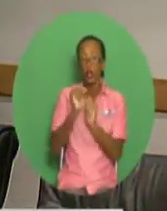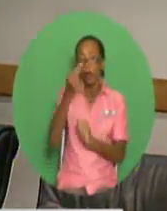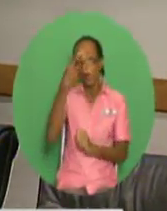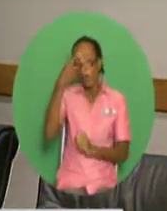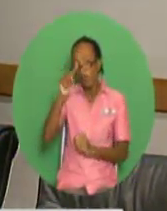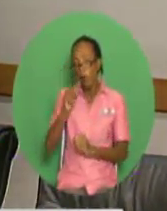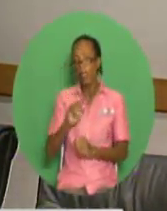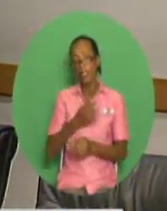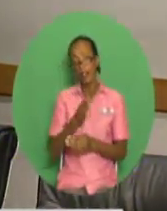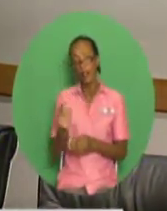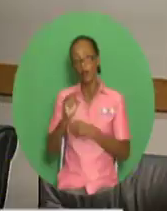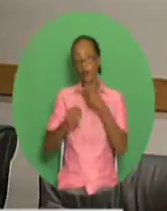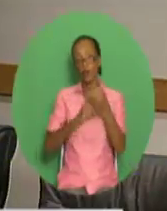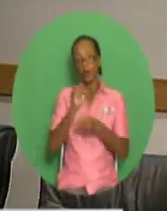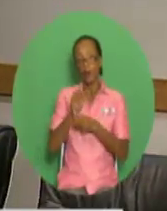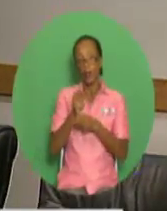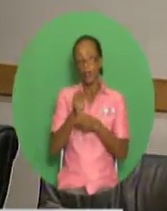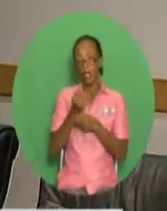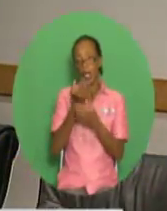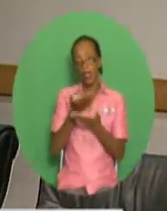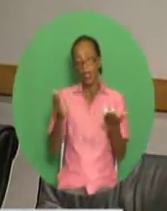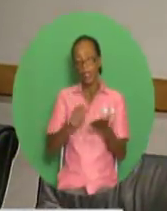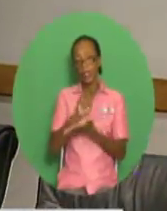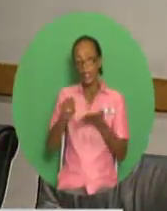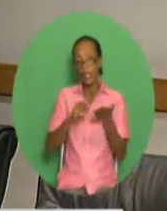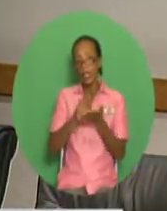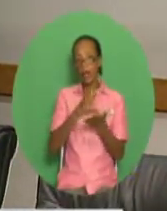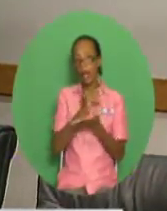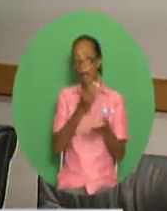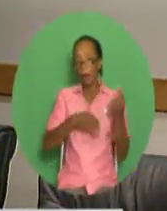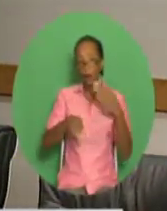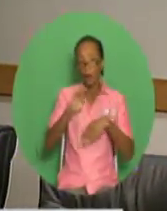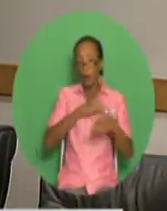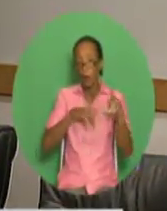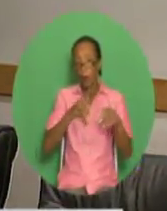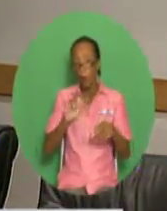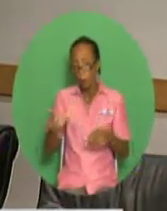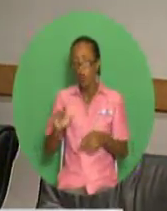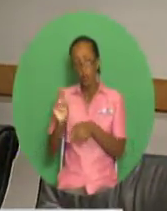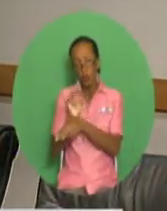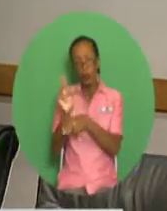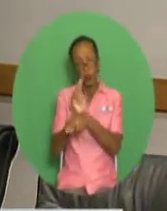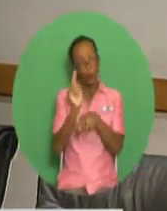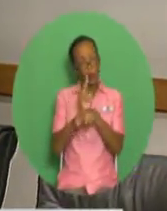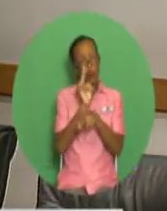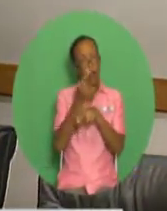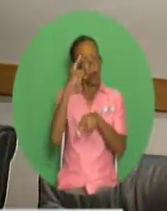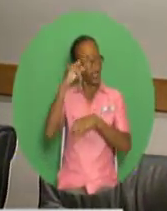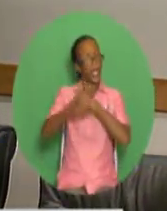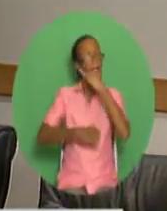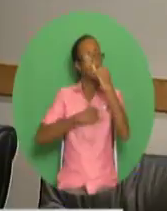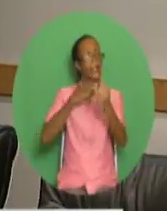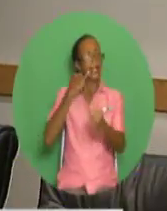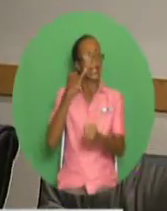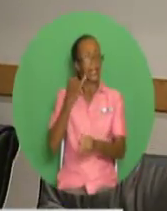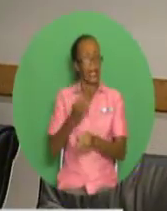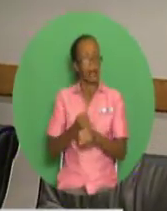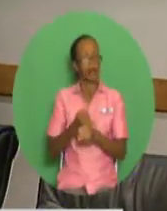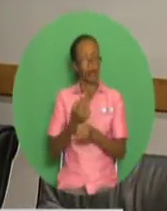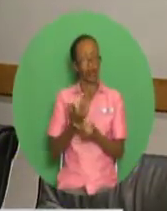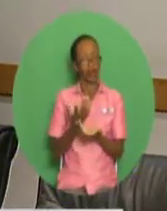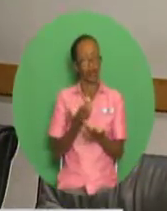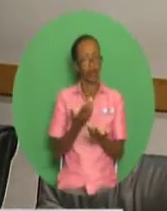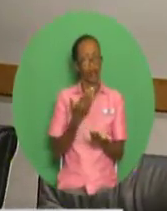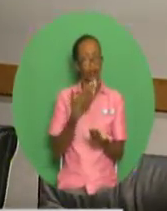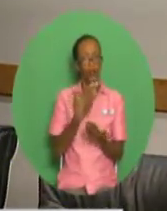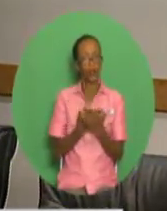our facilities, that we're well on our way for utilizing them at an international level. Madam Speaker, in terms